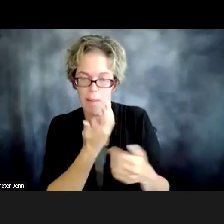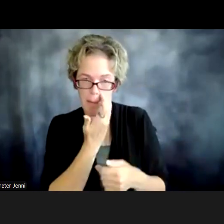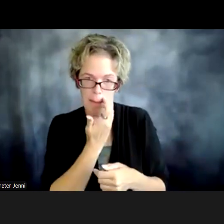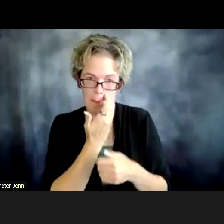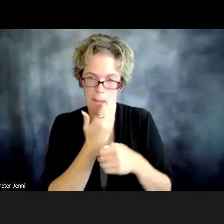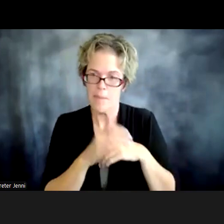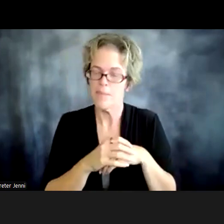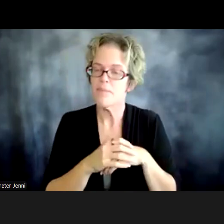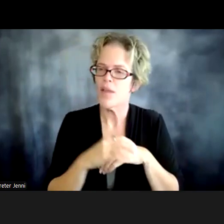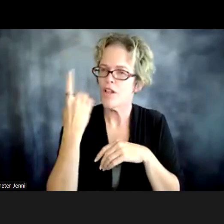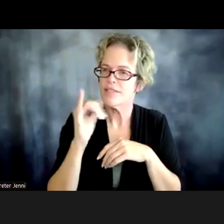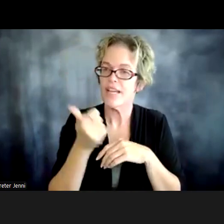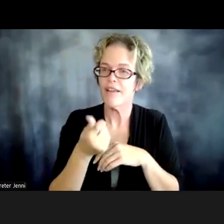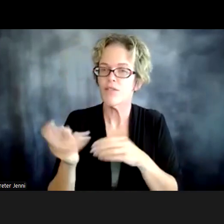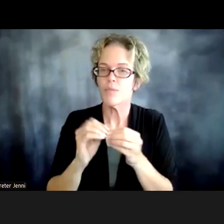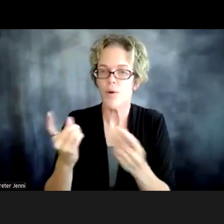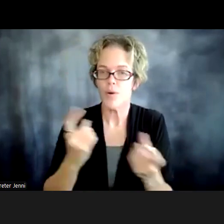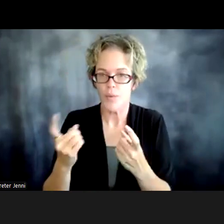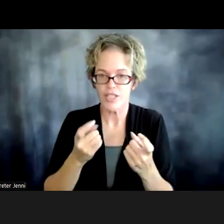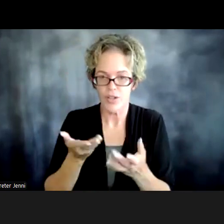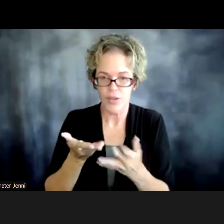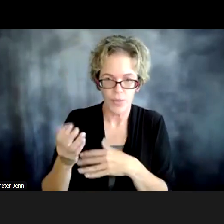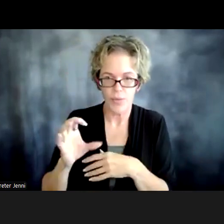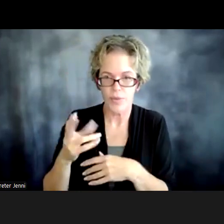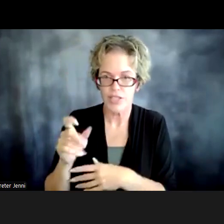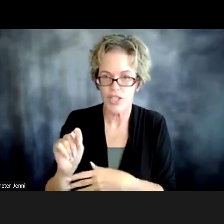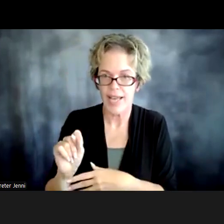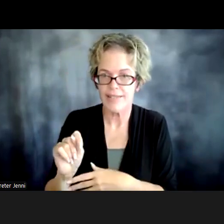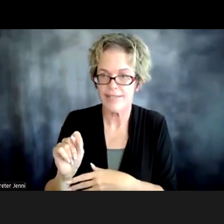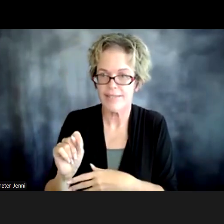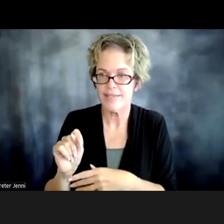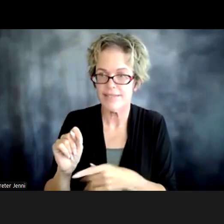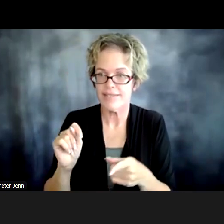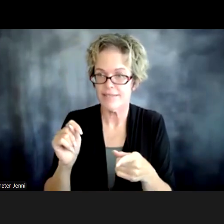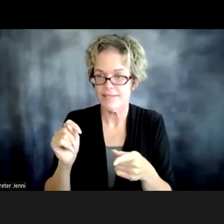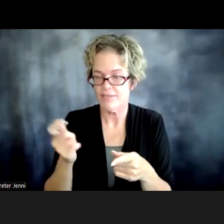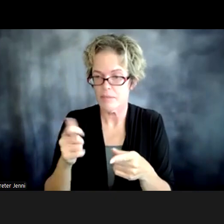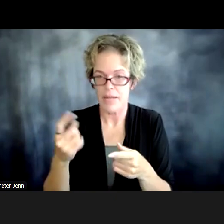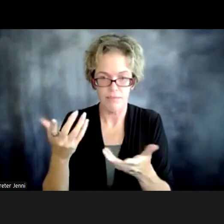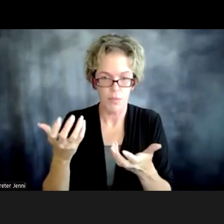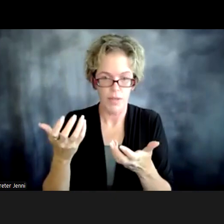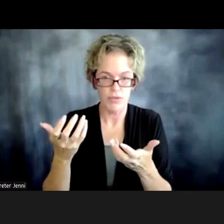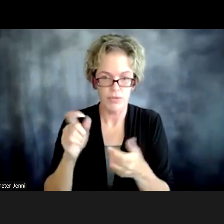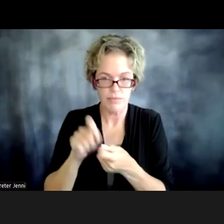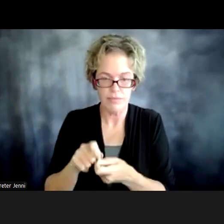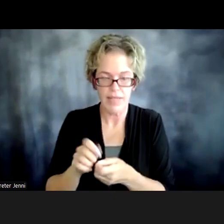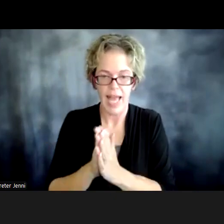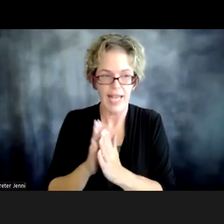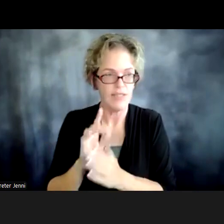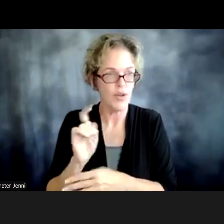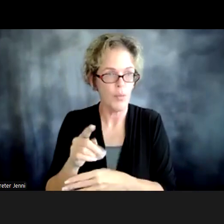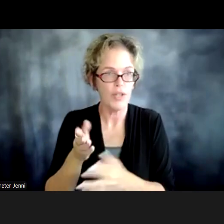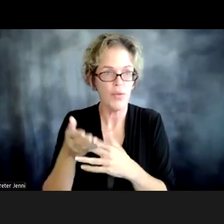Yeah, and then it looks like a few more questions came in through the chat, so I don't know if there's any other folks that want to ask a question live over the